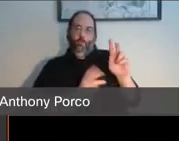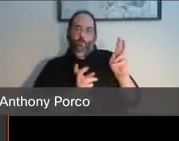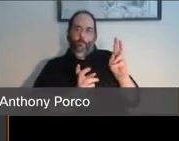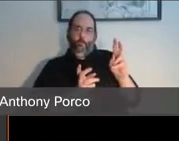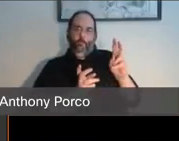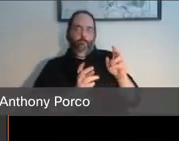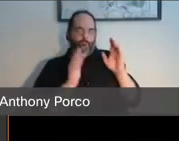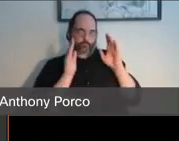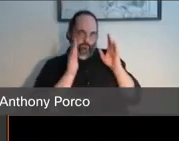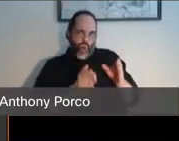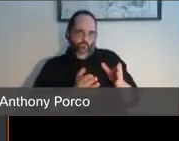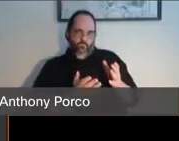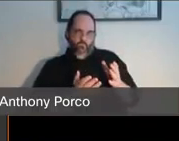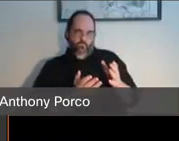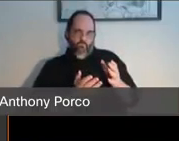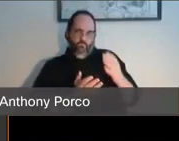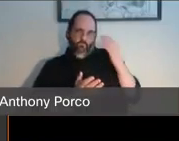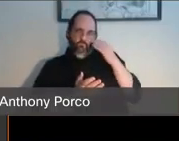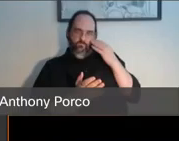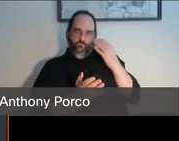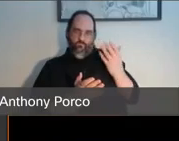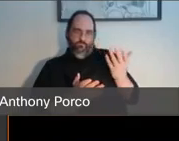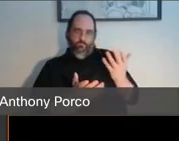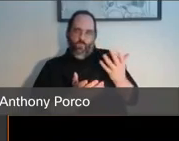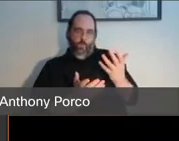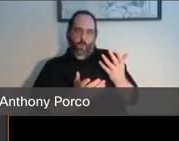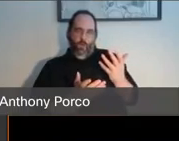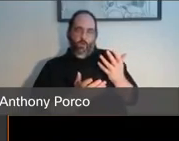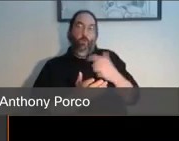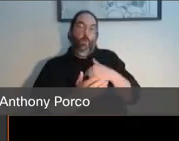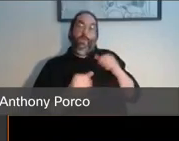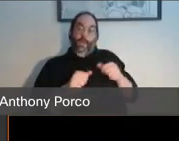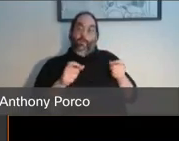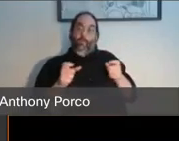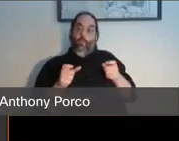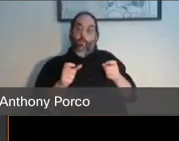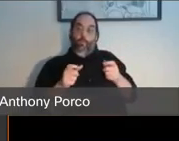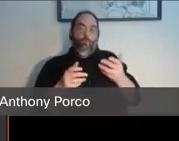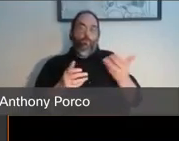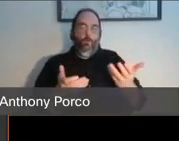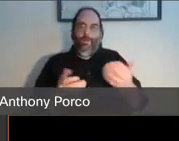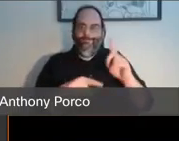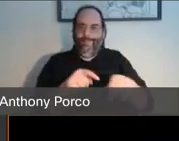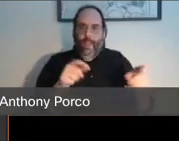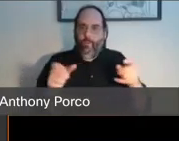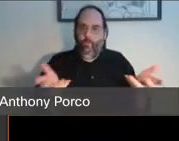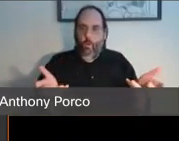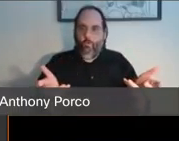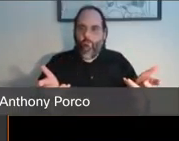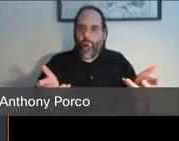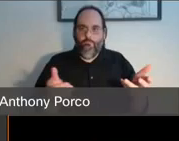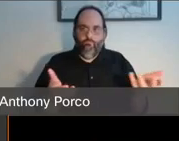that focuses a knowledge of what is within or outside of our sense of